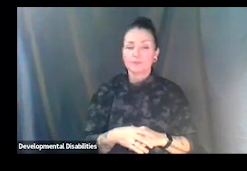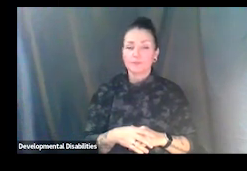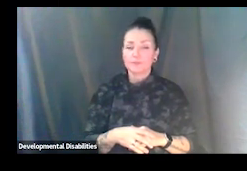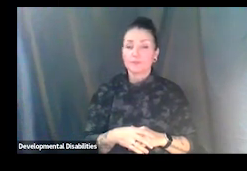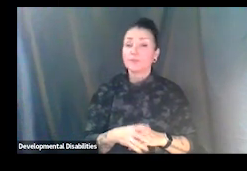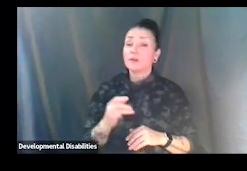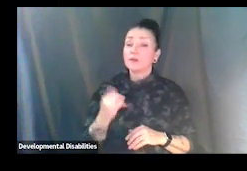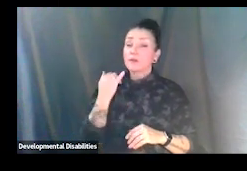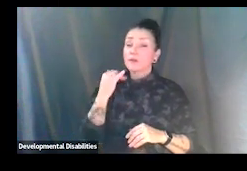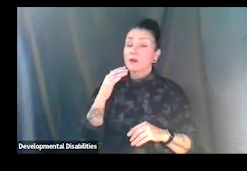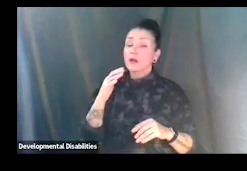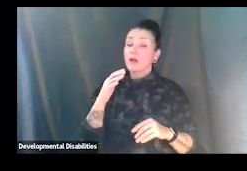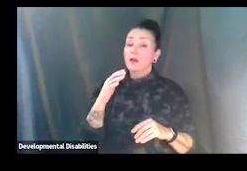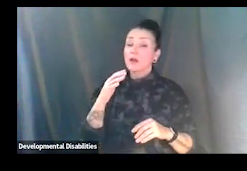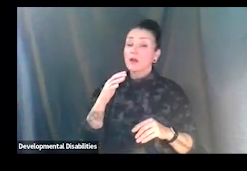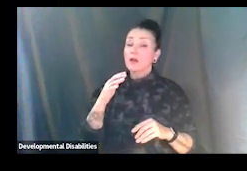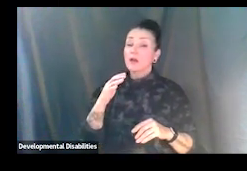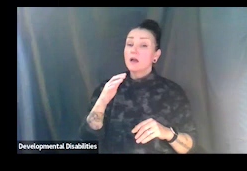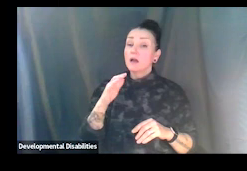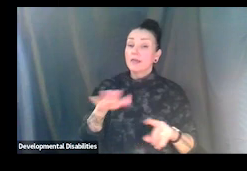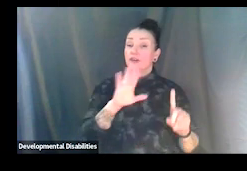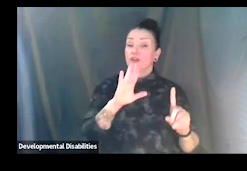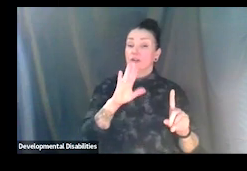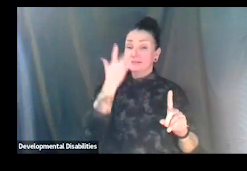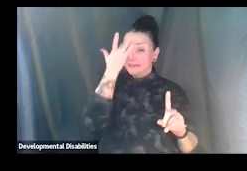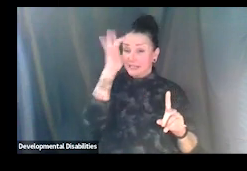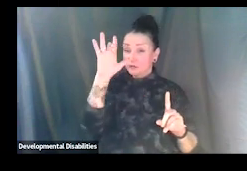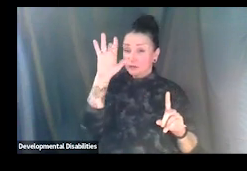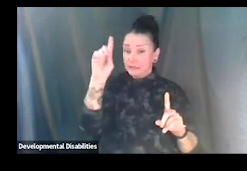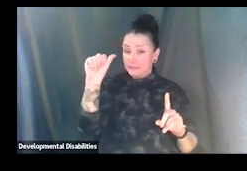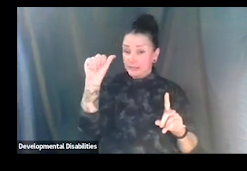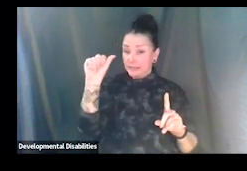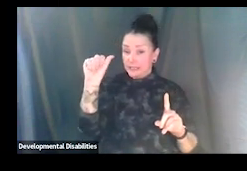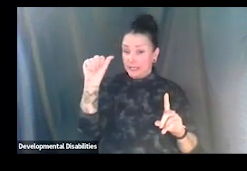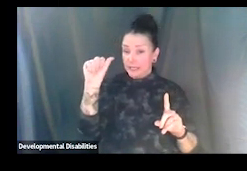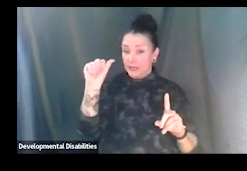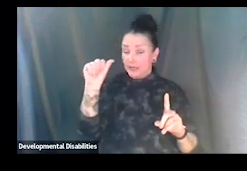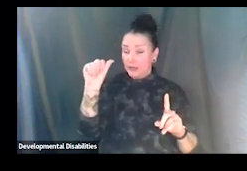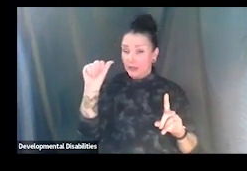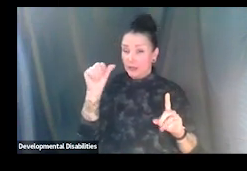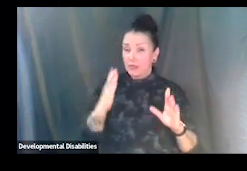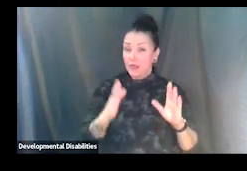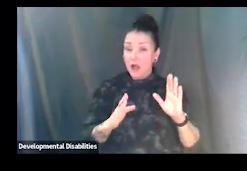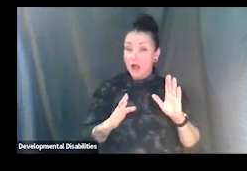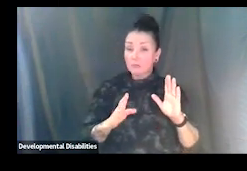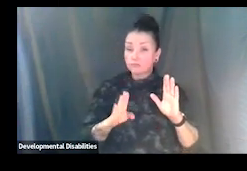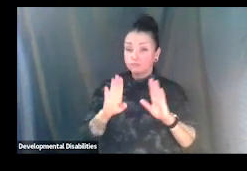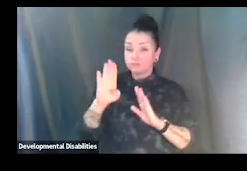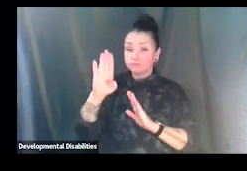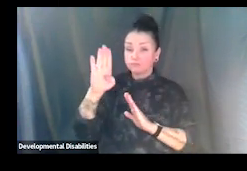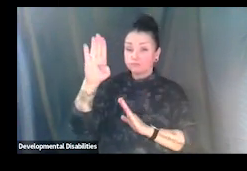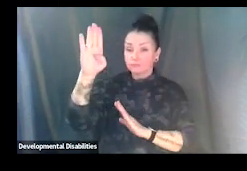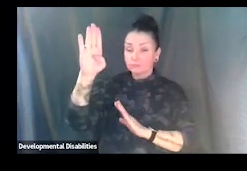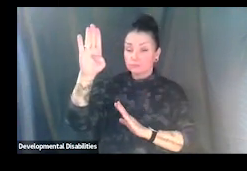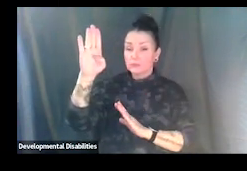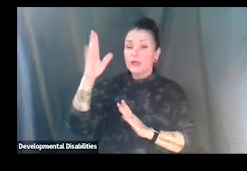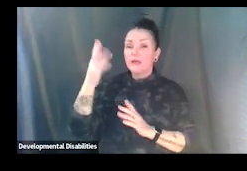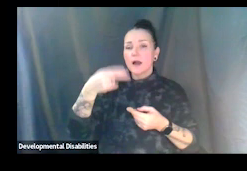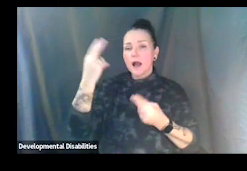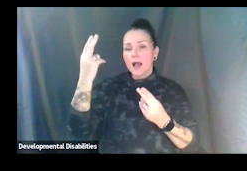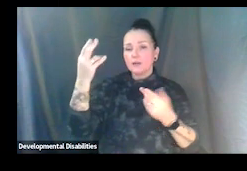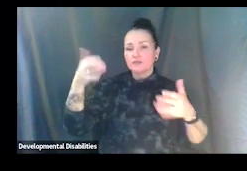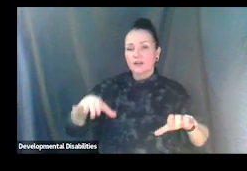cognitive deficits, the higher the rate of medication use and polypharmacy as well. So despite the fact they've only been, at least in autism,